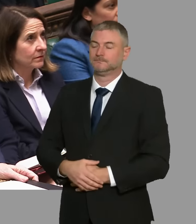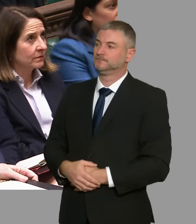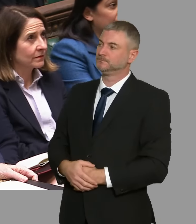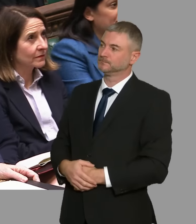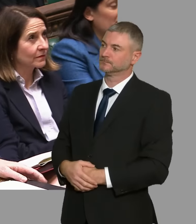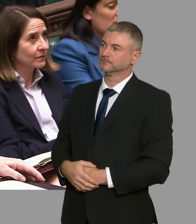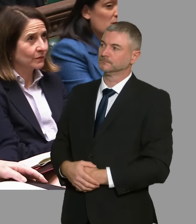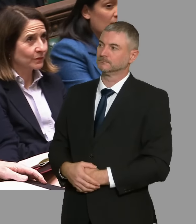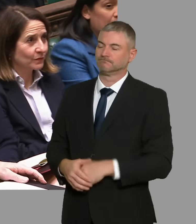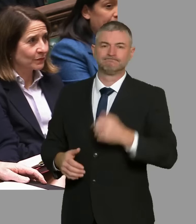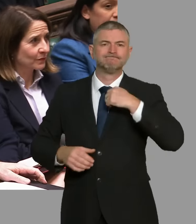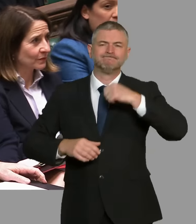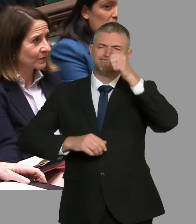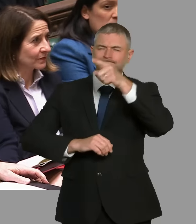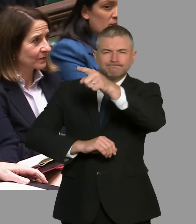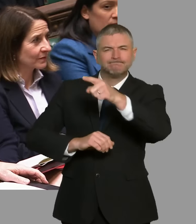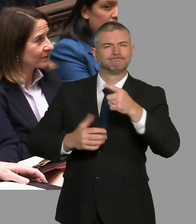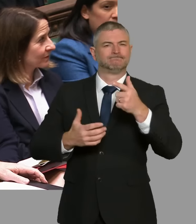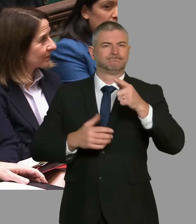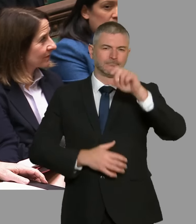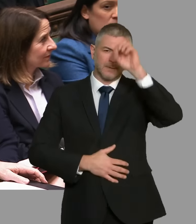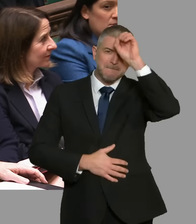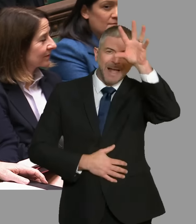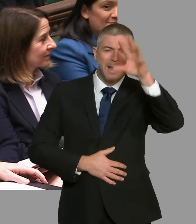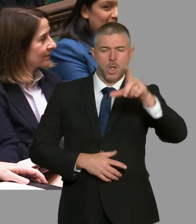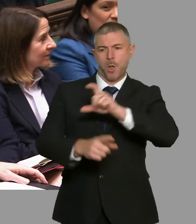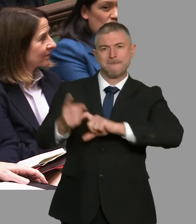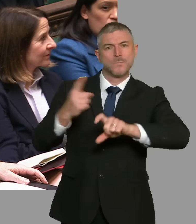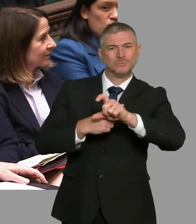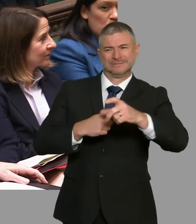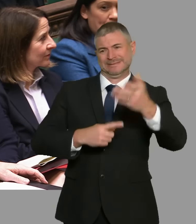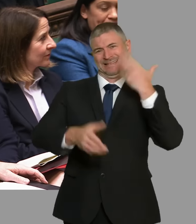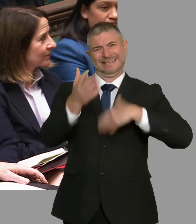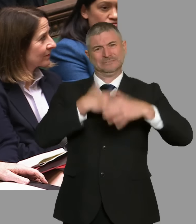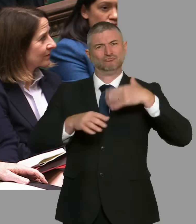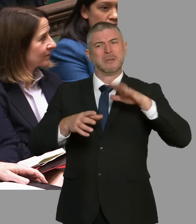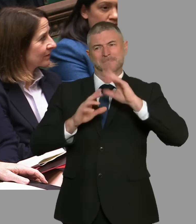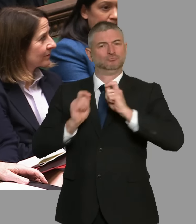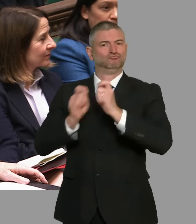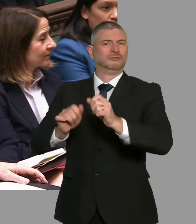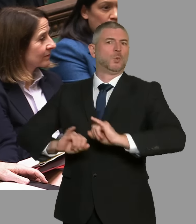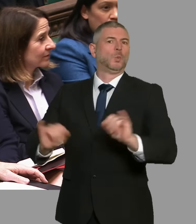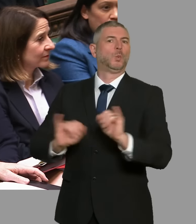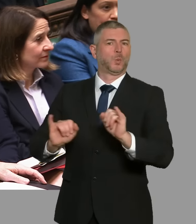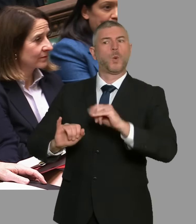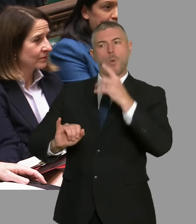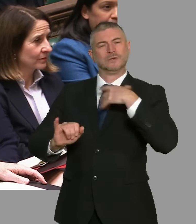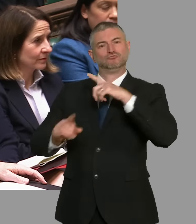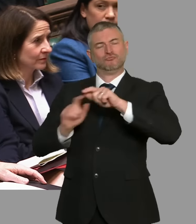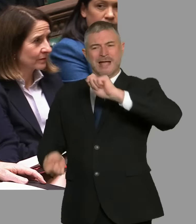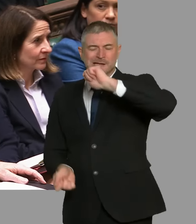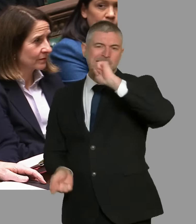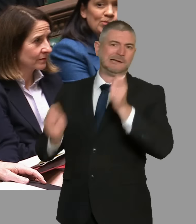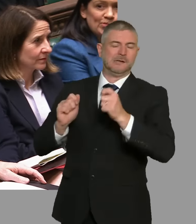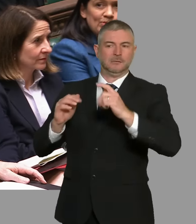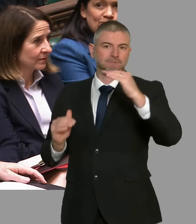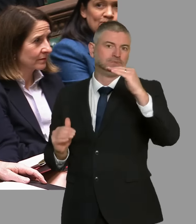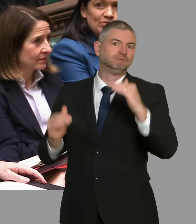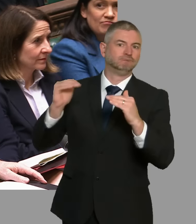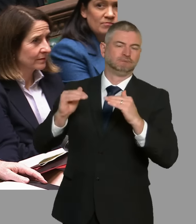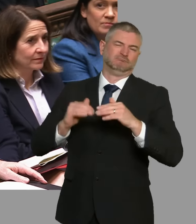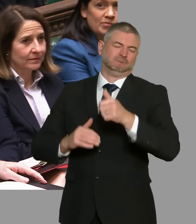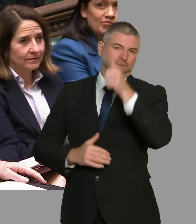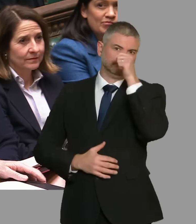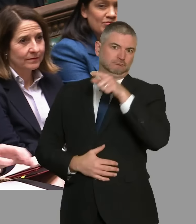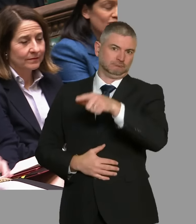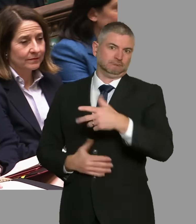I can assure her so am I. She will know we've already transferred £1.5 billion that was wrongly kept from over